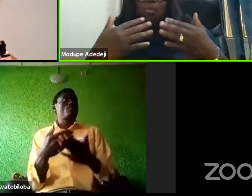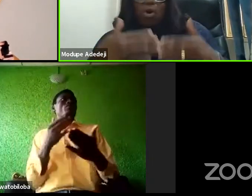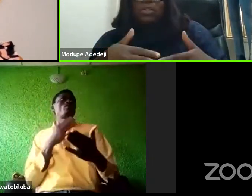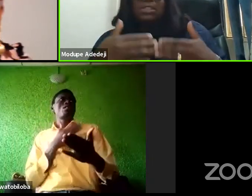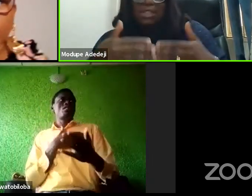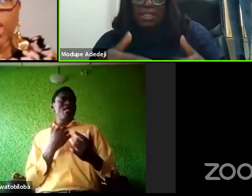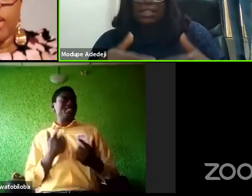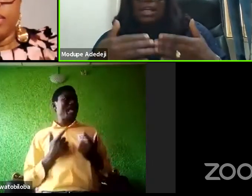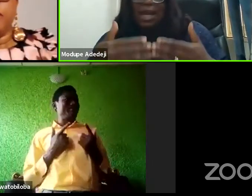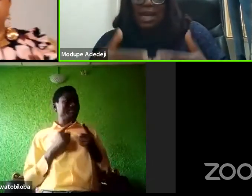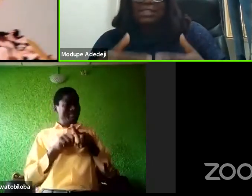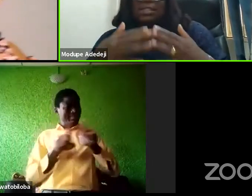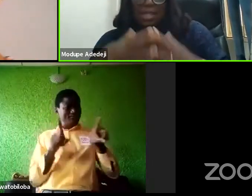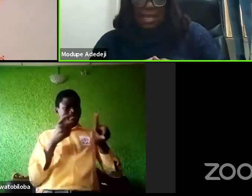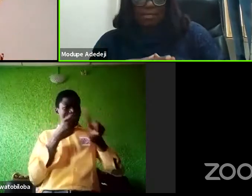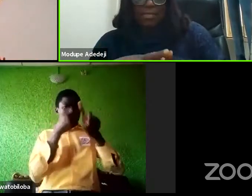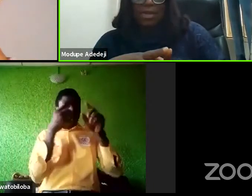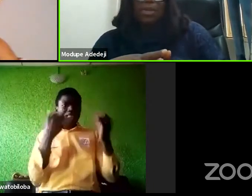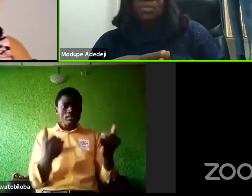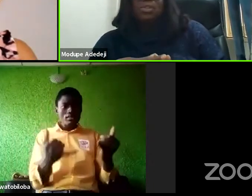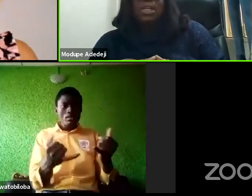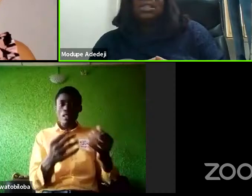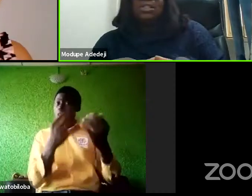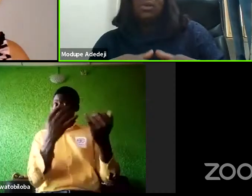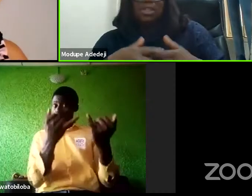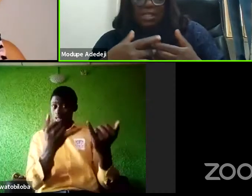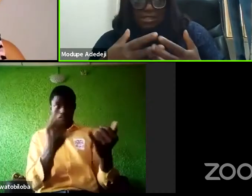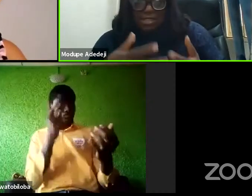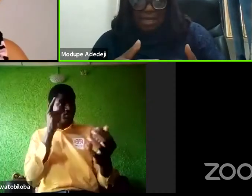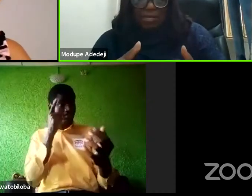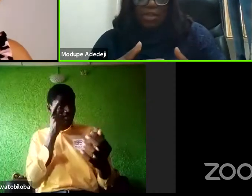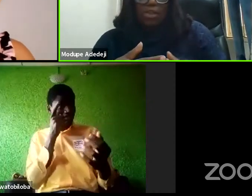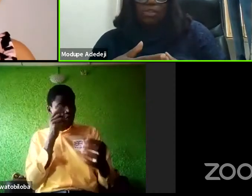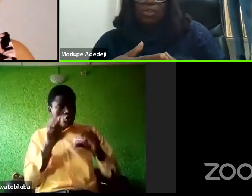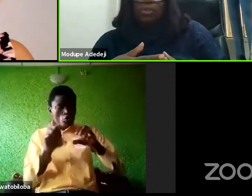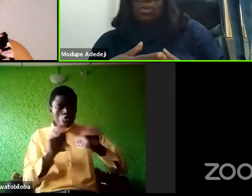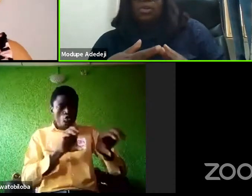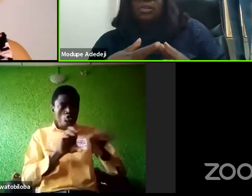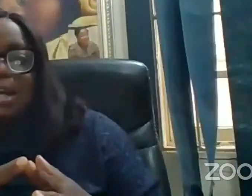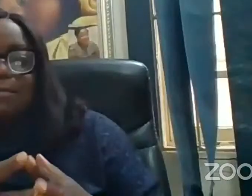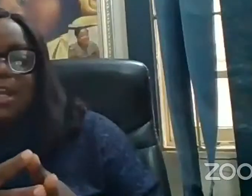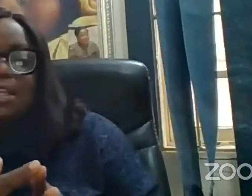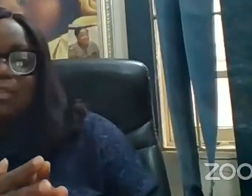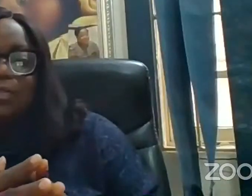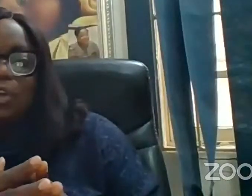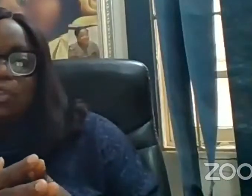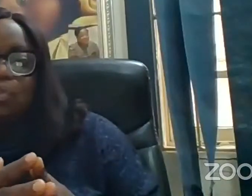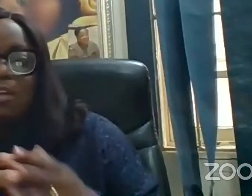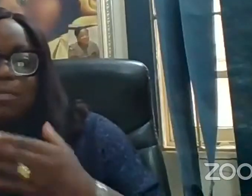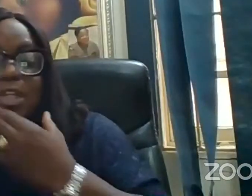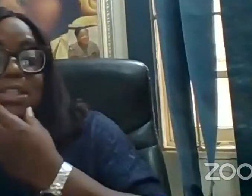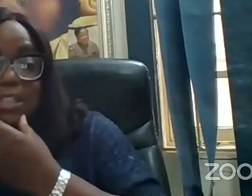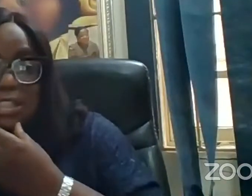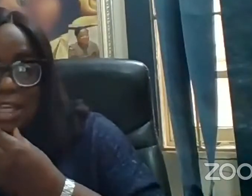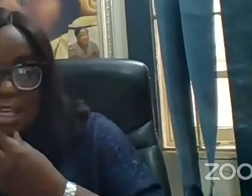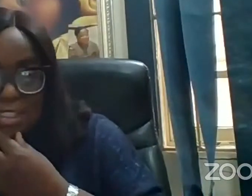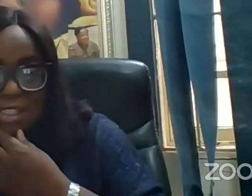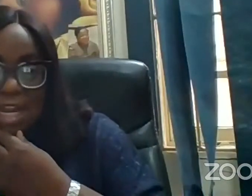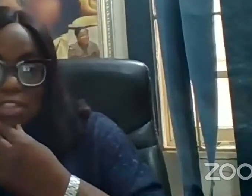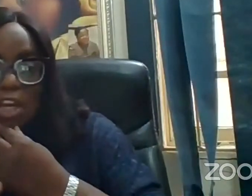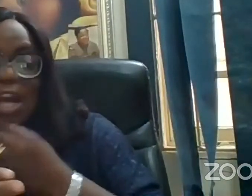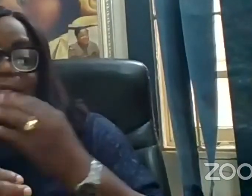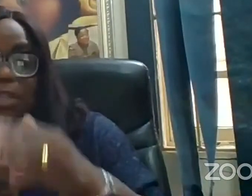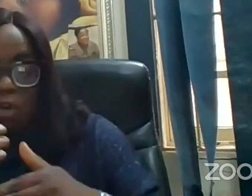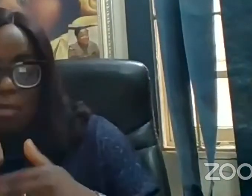things one thing at a time. You take things one thing at a time. Definitely for you to have been this